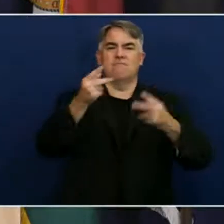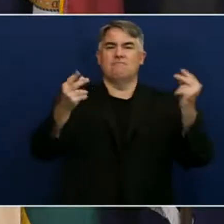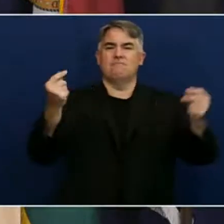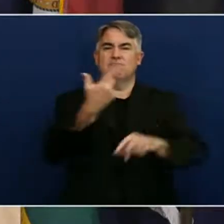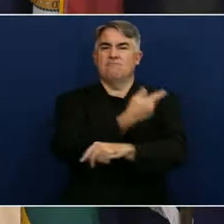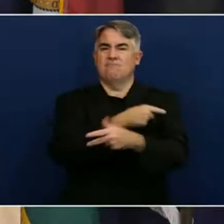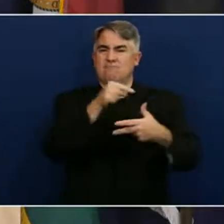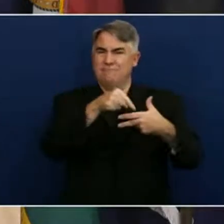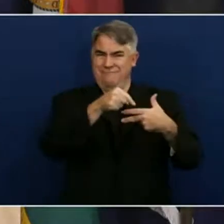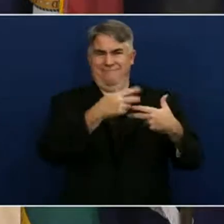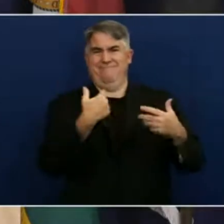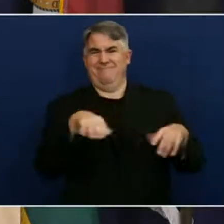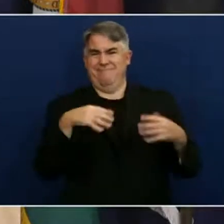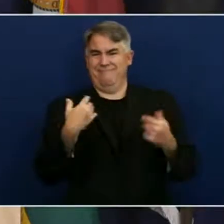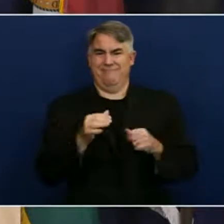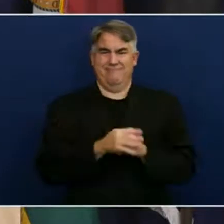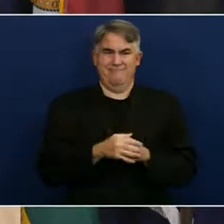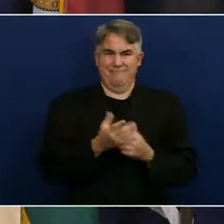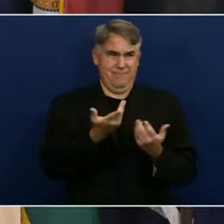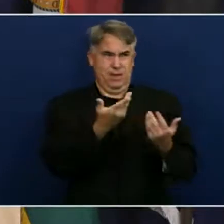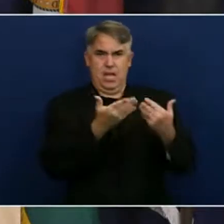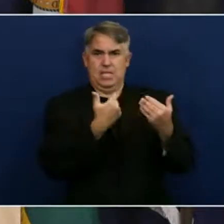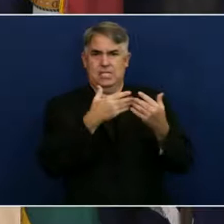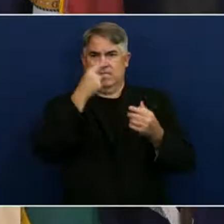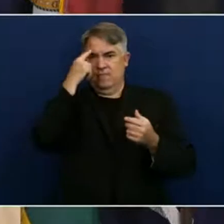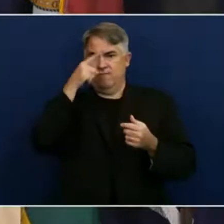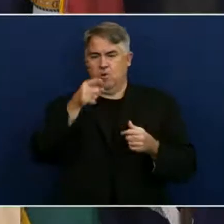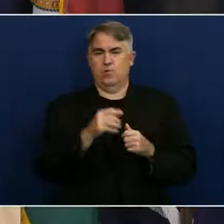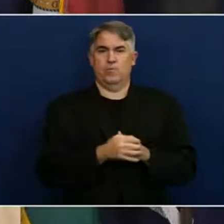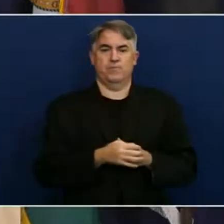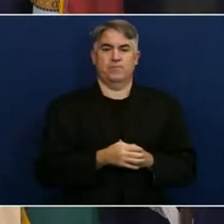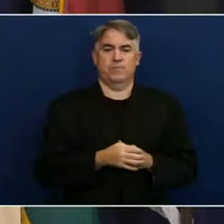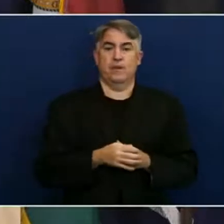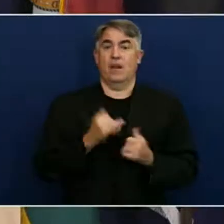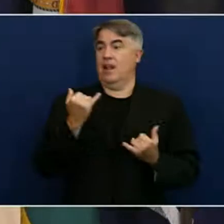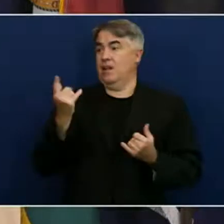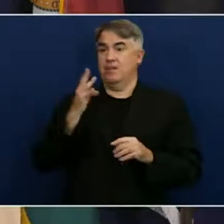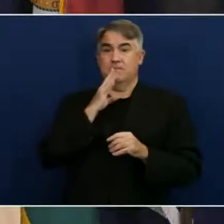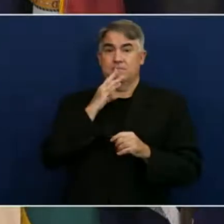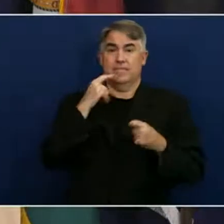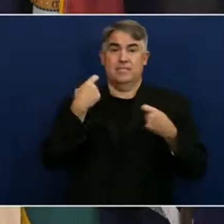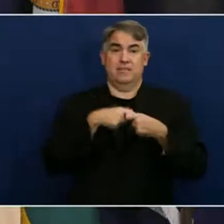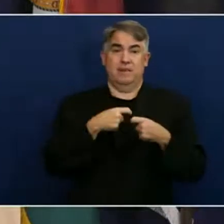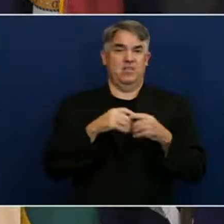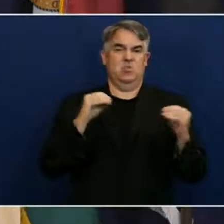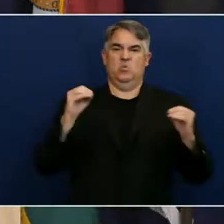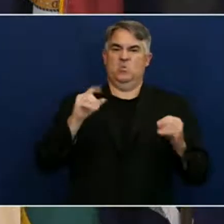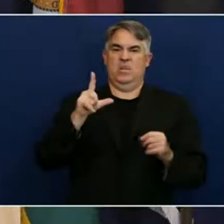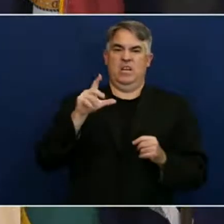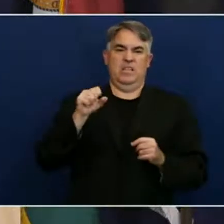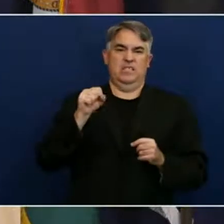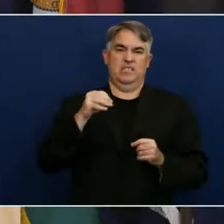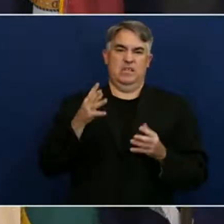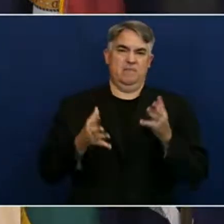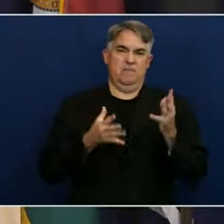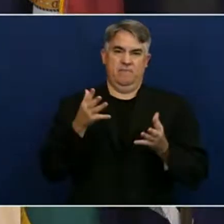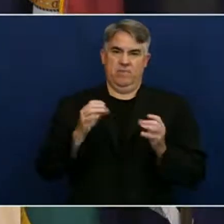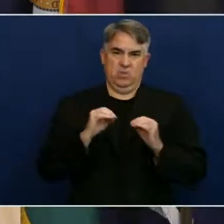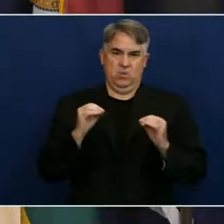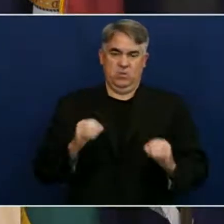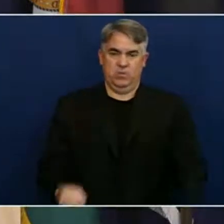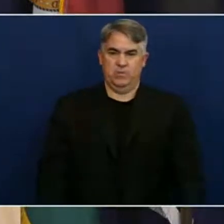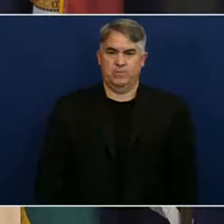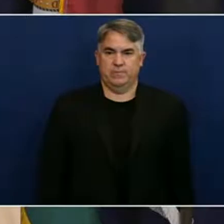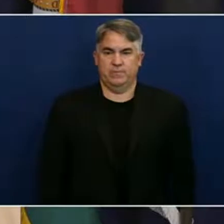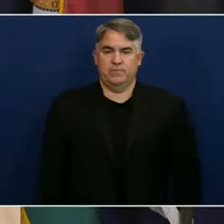have access to them. Estamos muy contentos que los padres de familia están llevando a sus hijos a vacunarse en nuestros centros